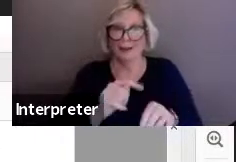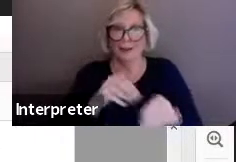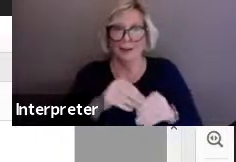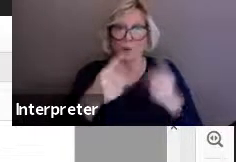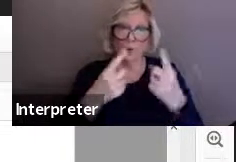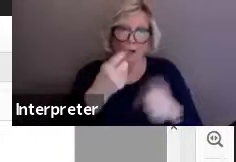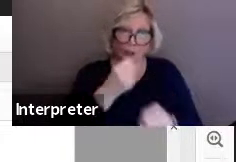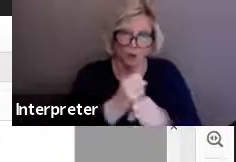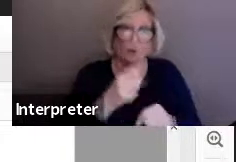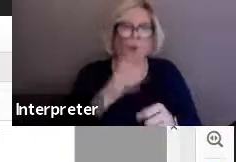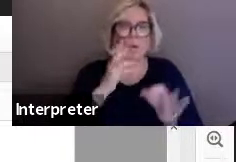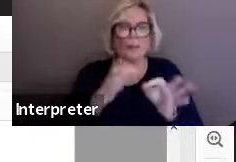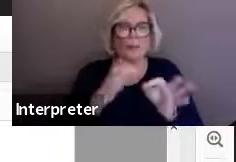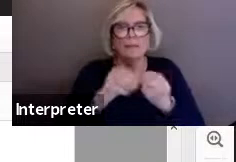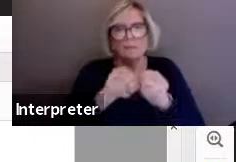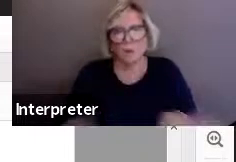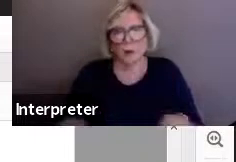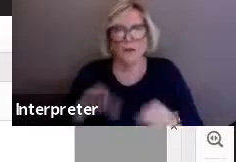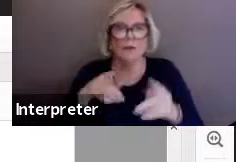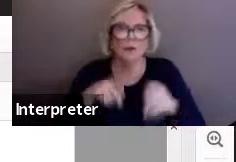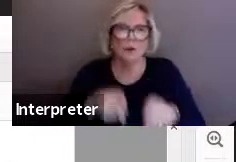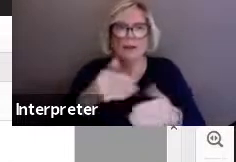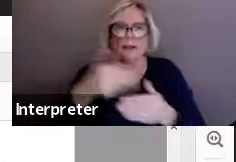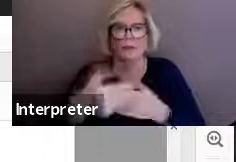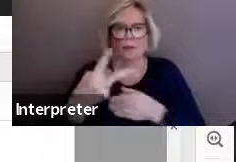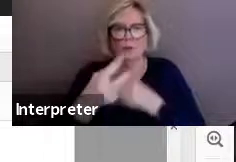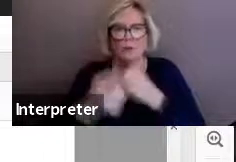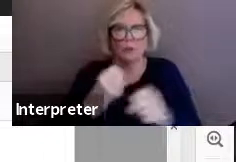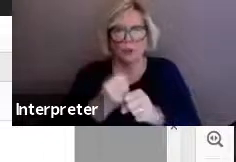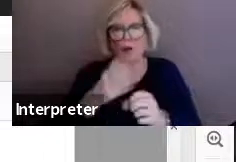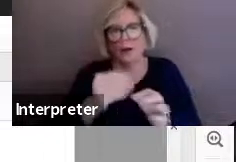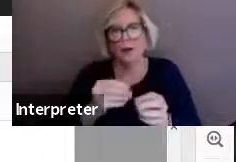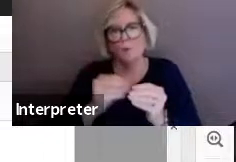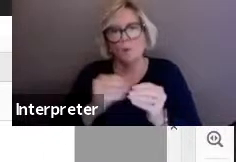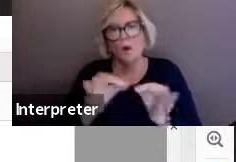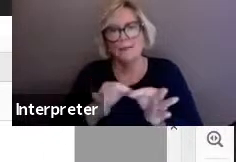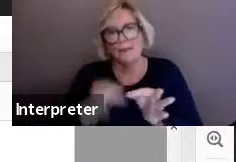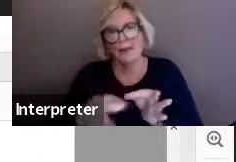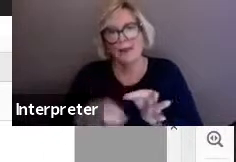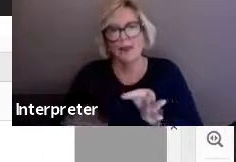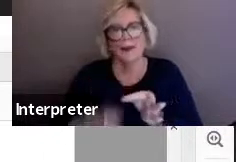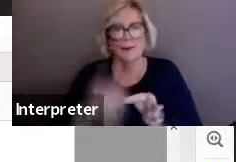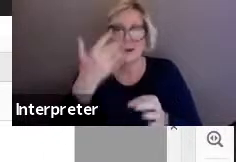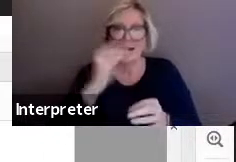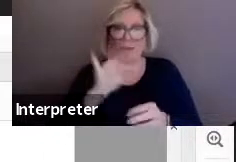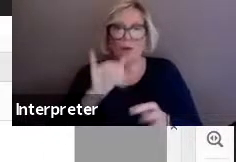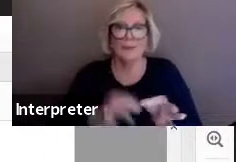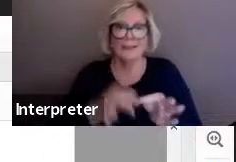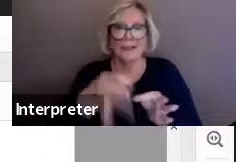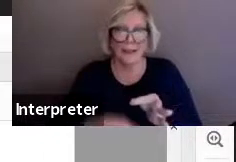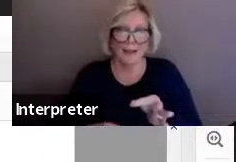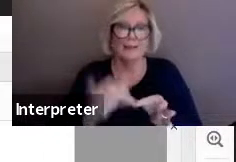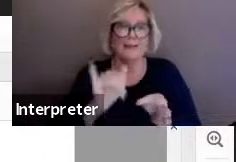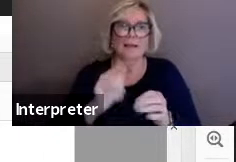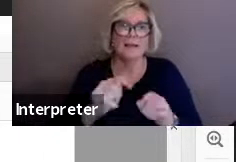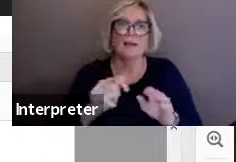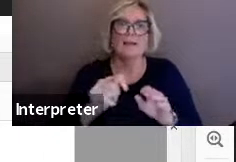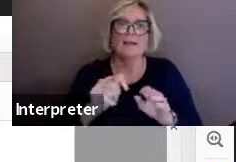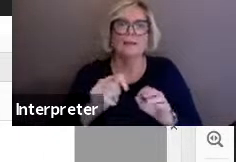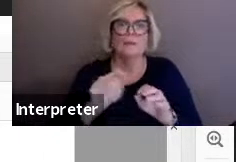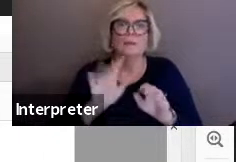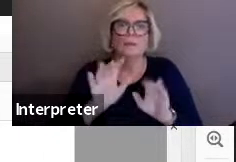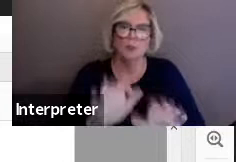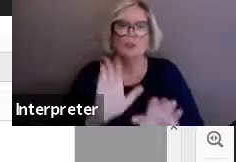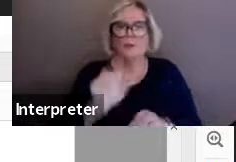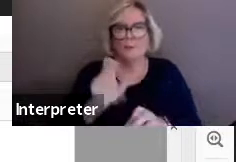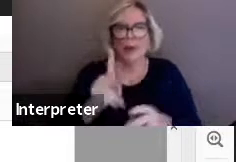further delayed. And so given those delays and the continued sort of pushing back of this project, what